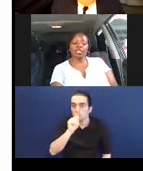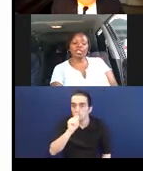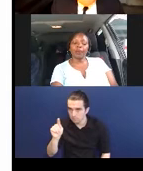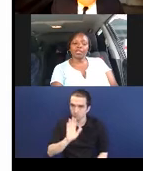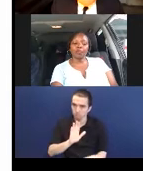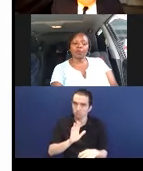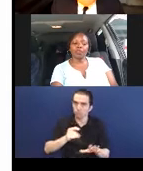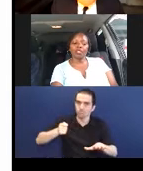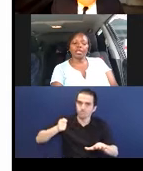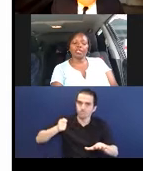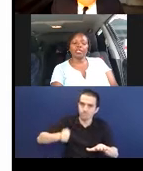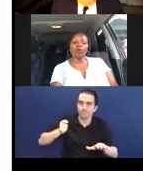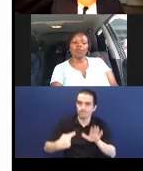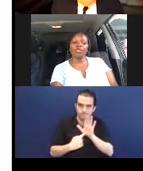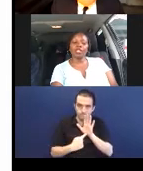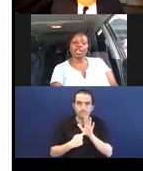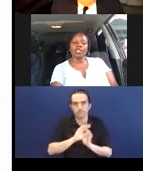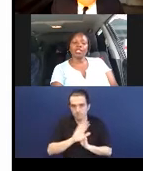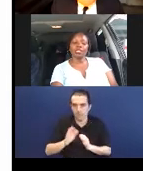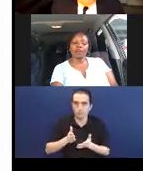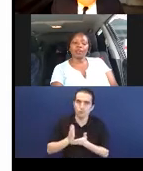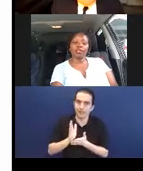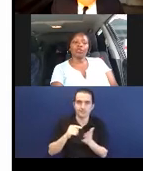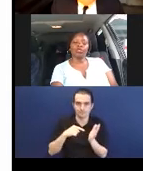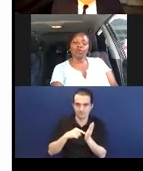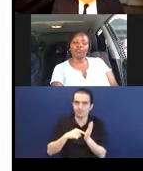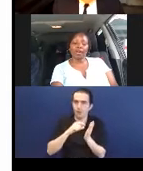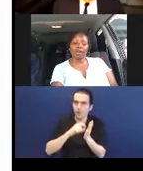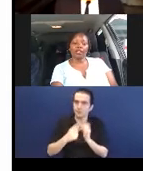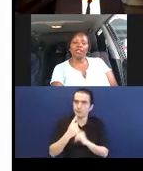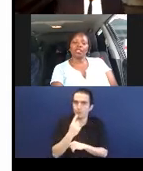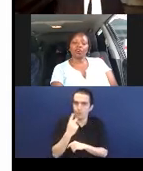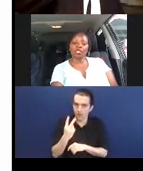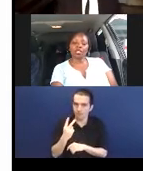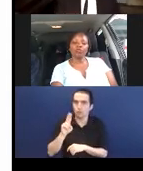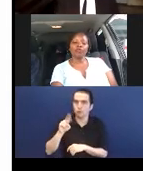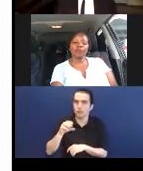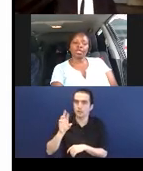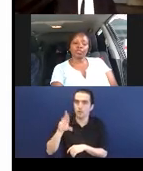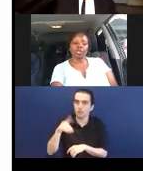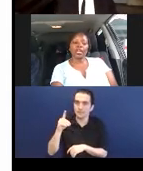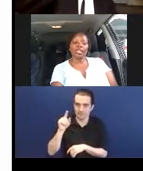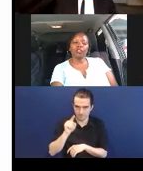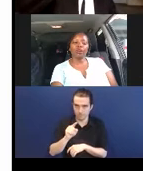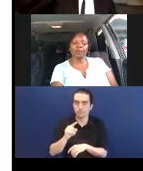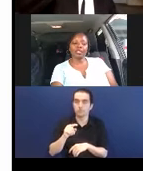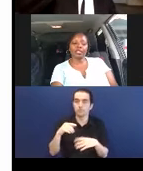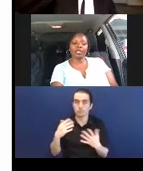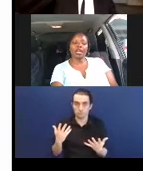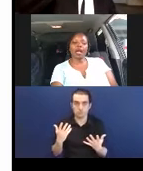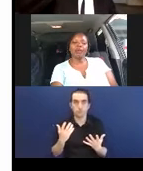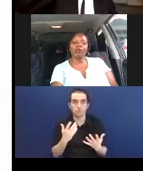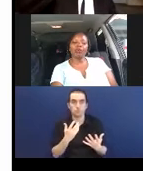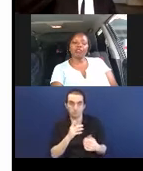of the state party reports that the committee has examined so far, the concepts of mental and legal